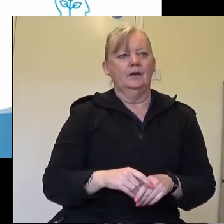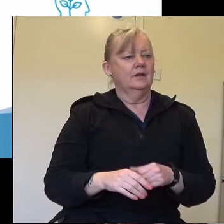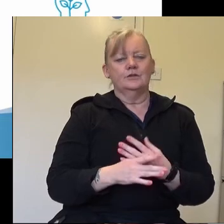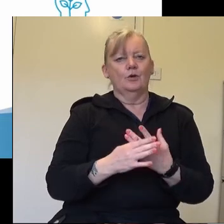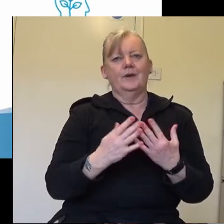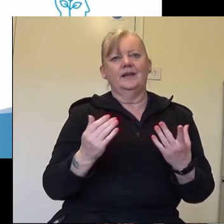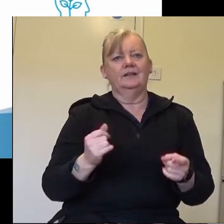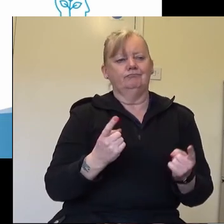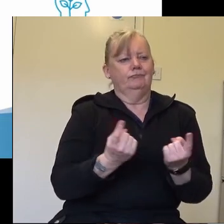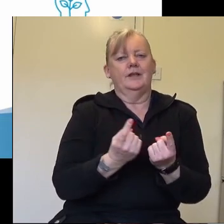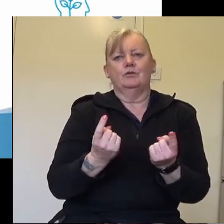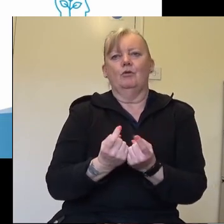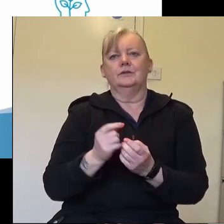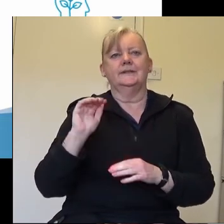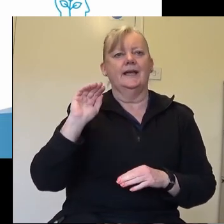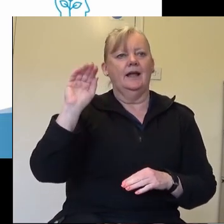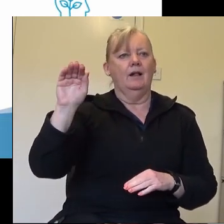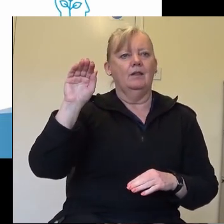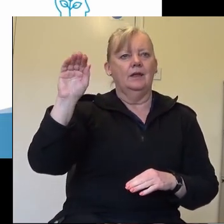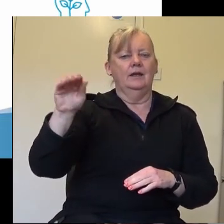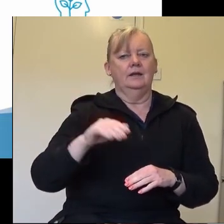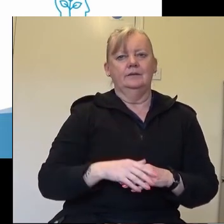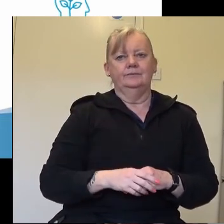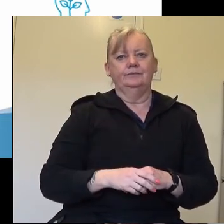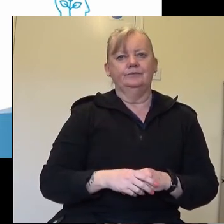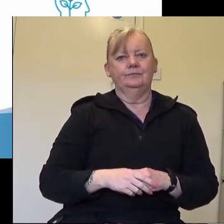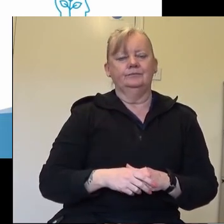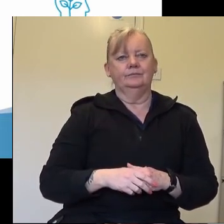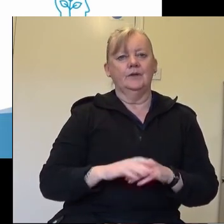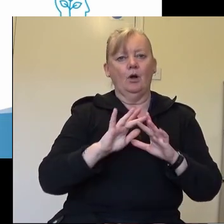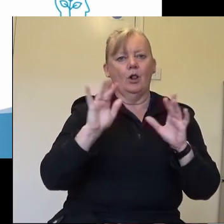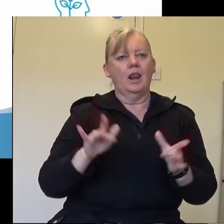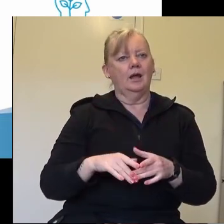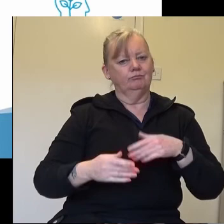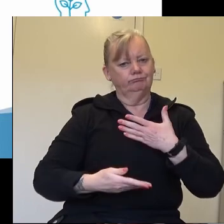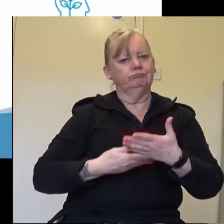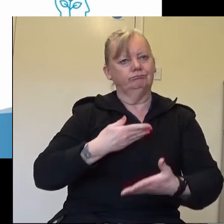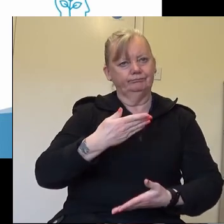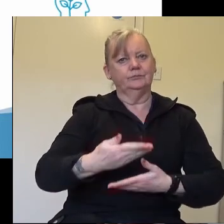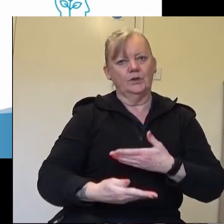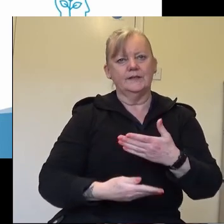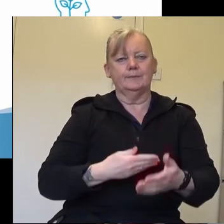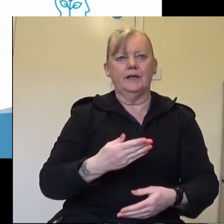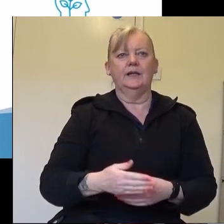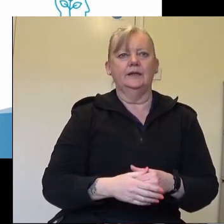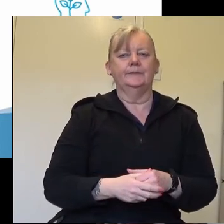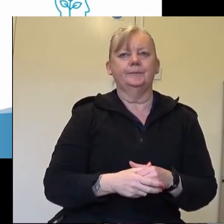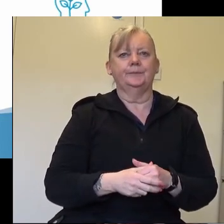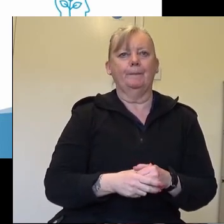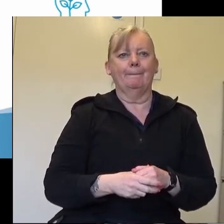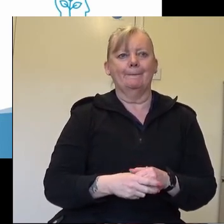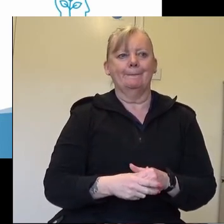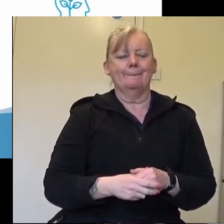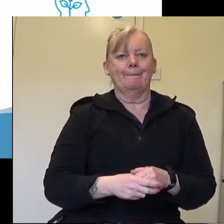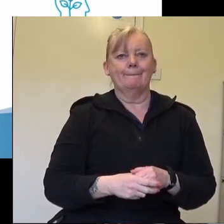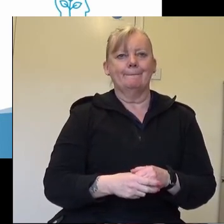You can call them. There are so many resources out there and how you can report stuff. Obviously,